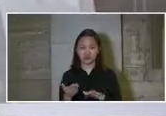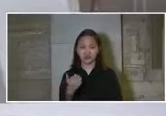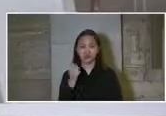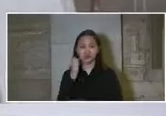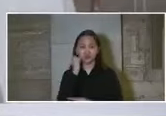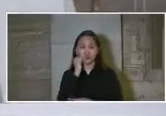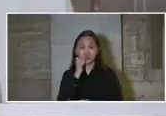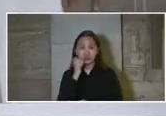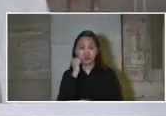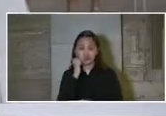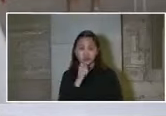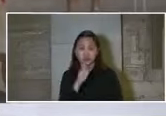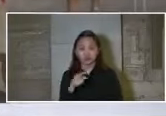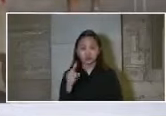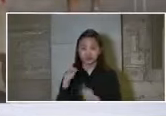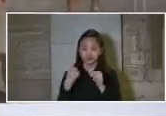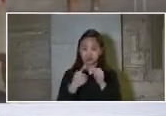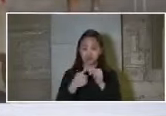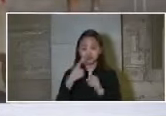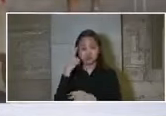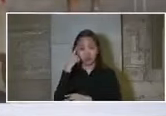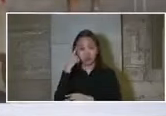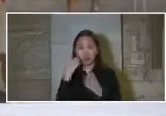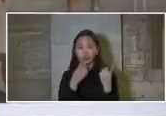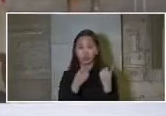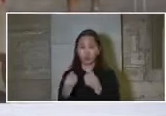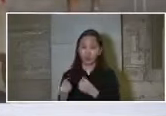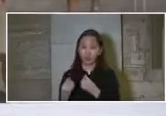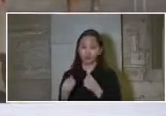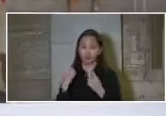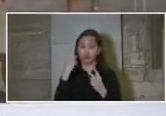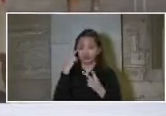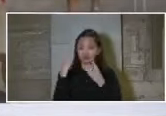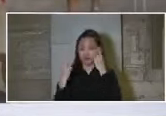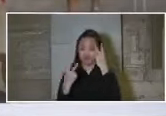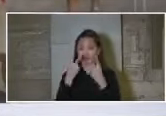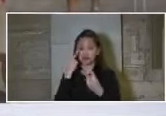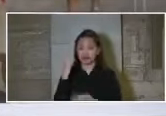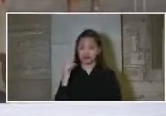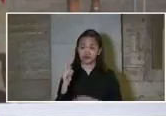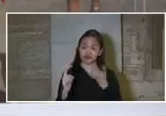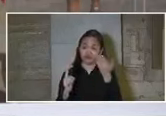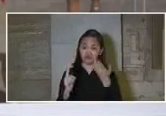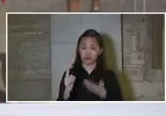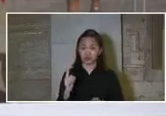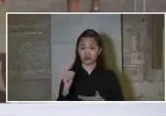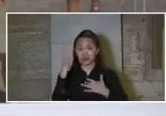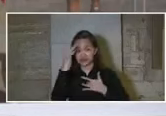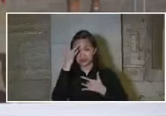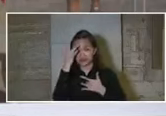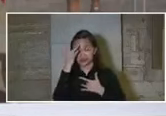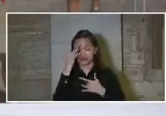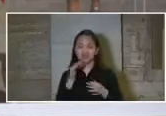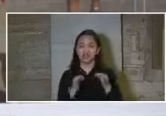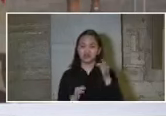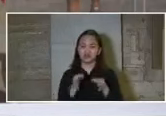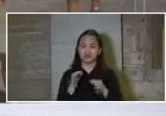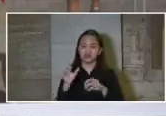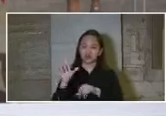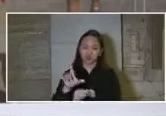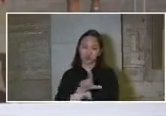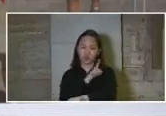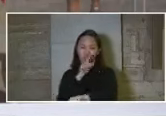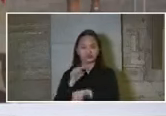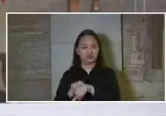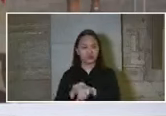ang unang naiisip natin gawin ay dalawin yung taong iyon. Lalo na kung matagal na rin natin